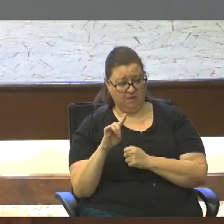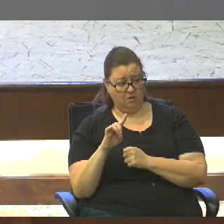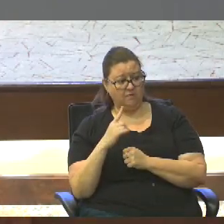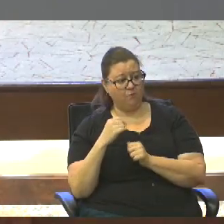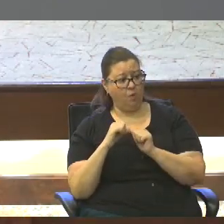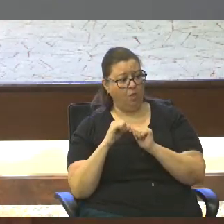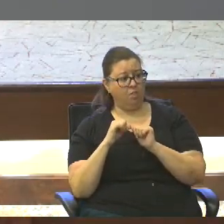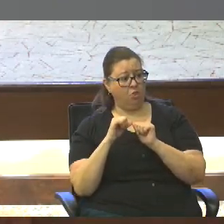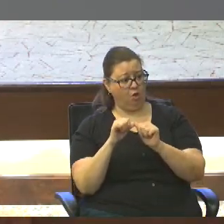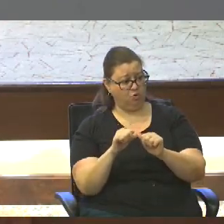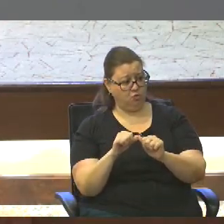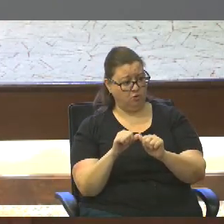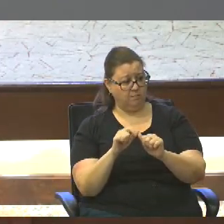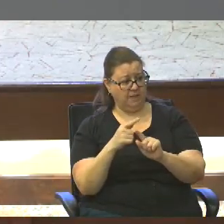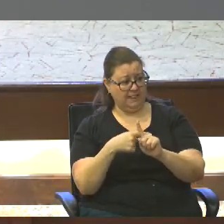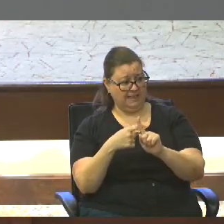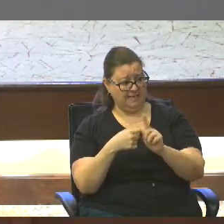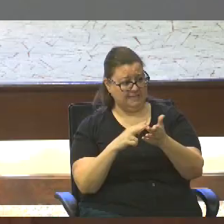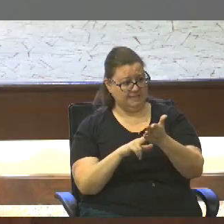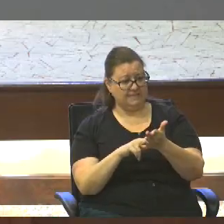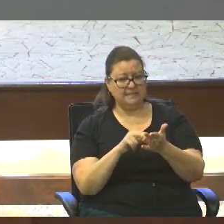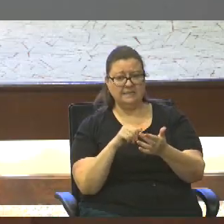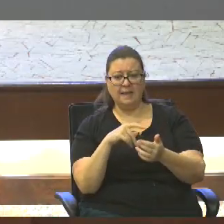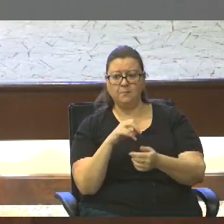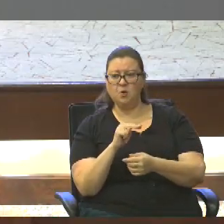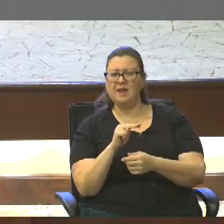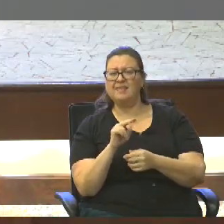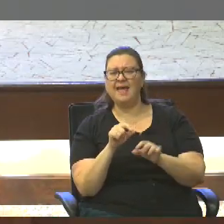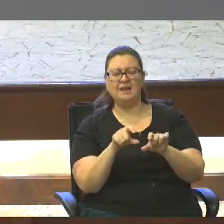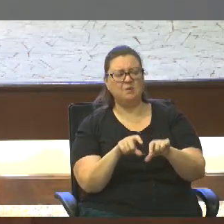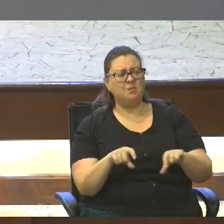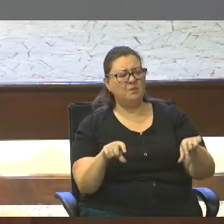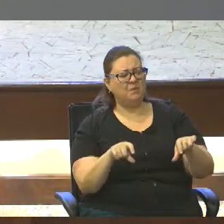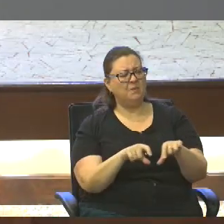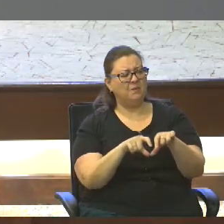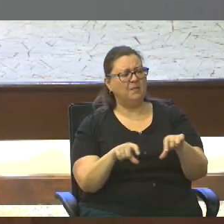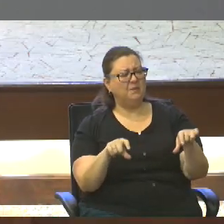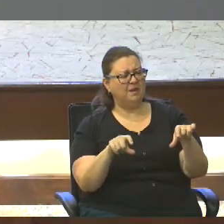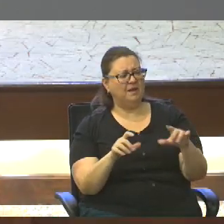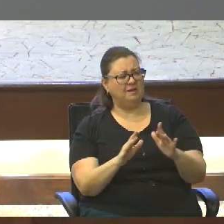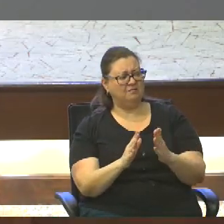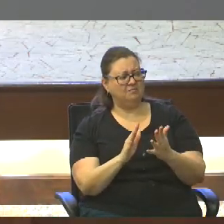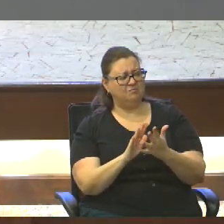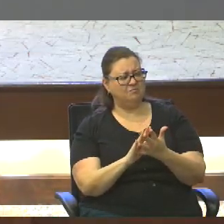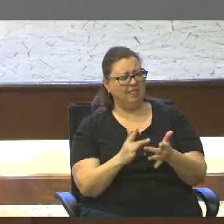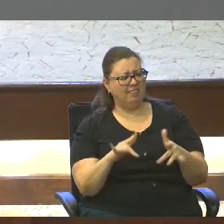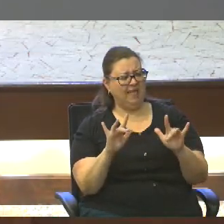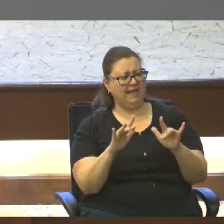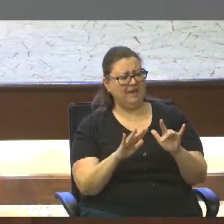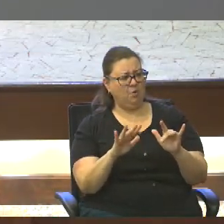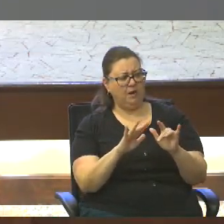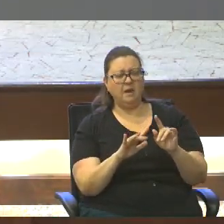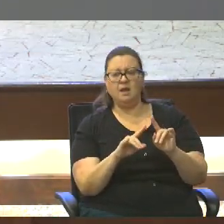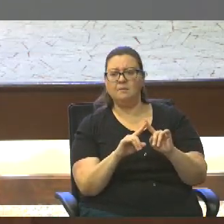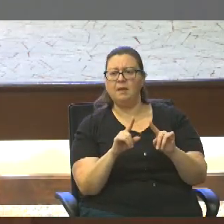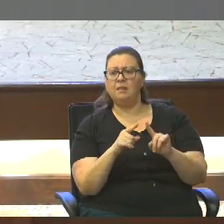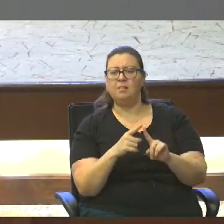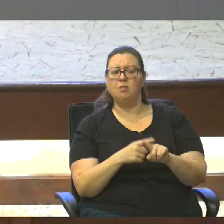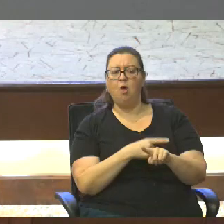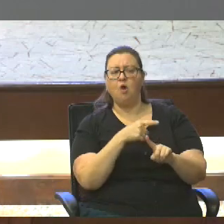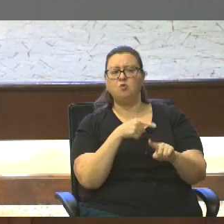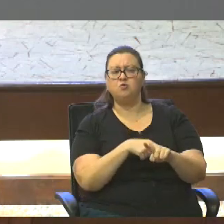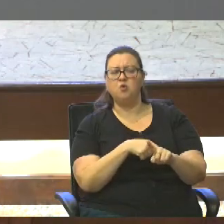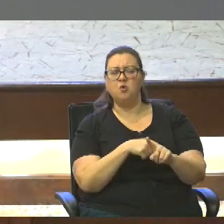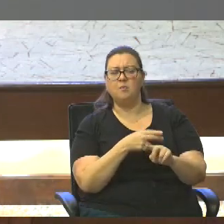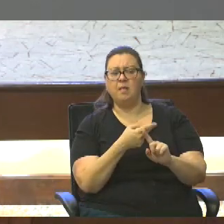long-term leases, the apron area, the lightly shaded area, in those long-term leases, and I don't expect you to answer this question right